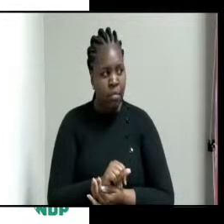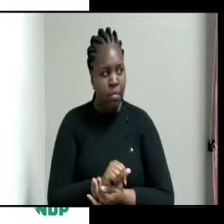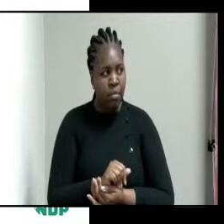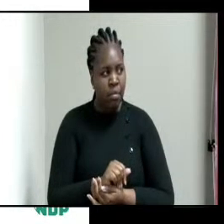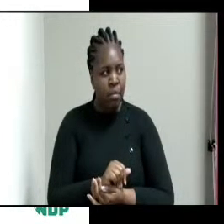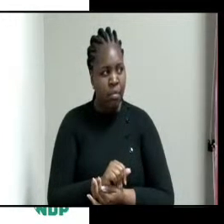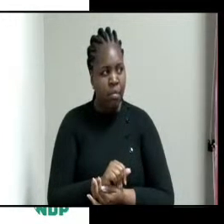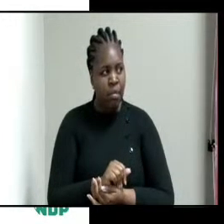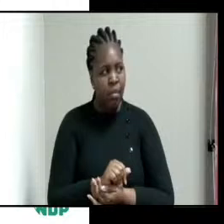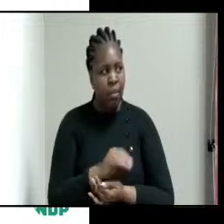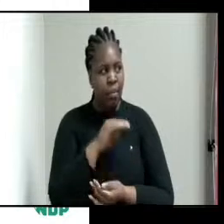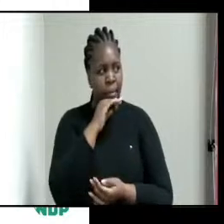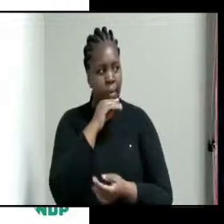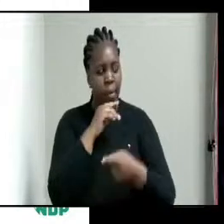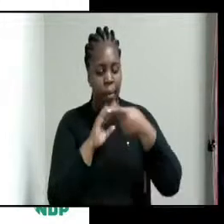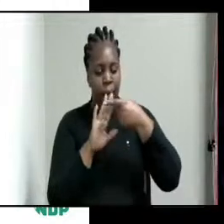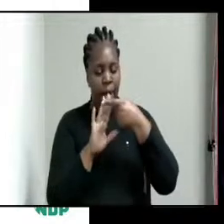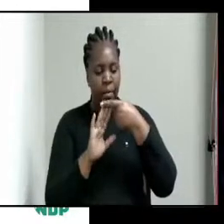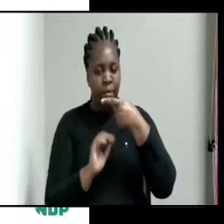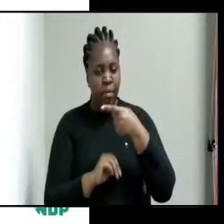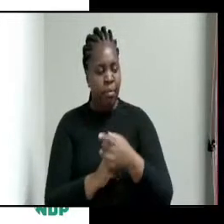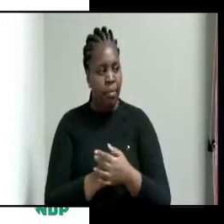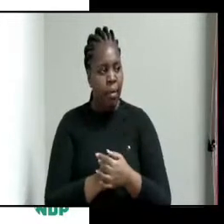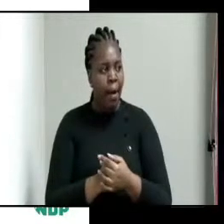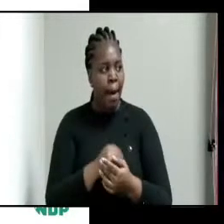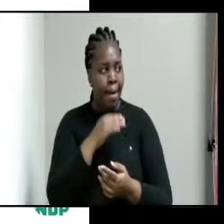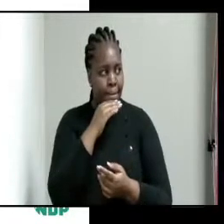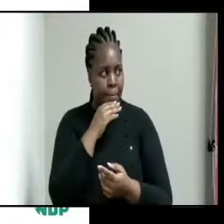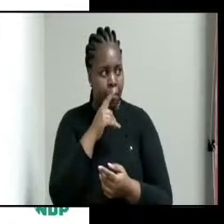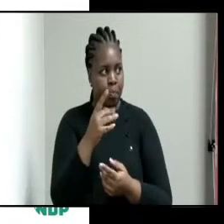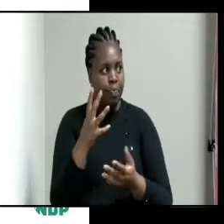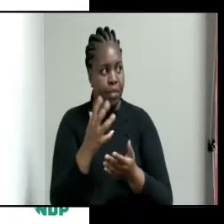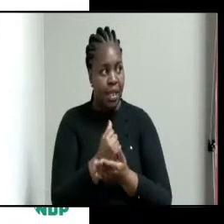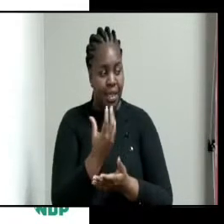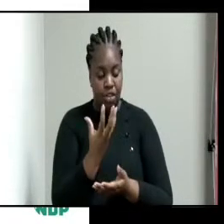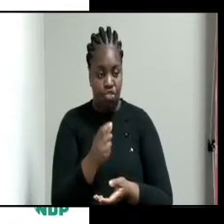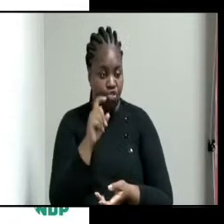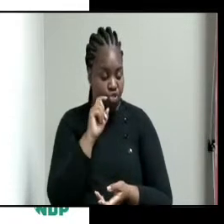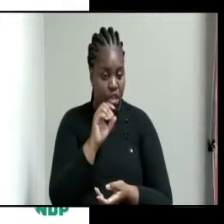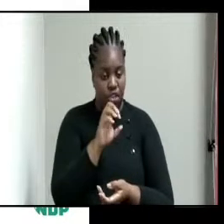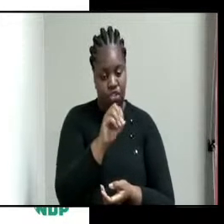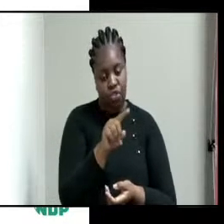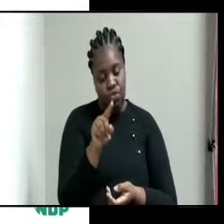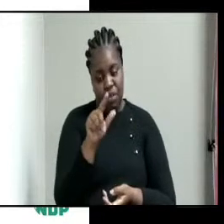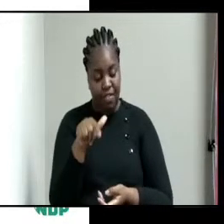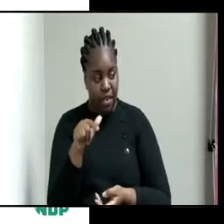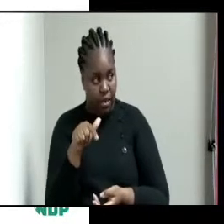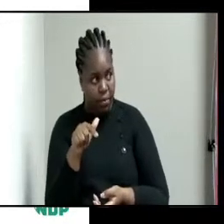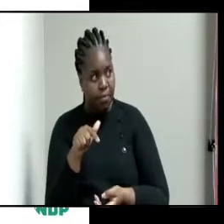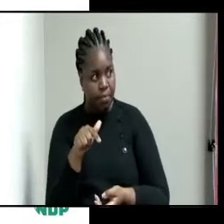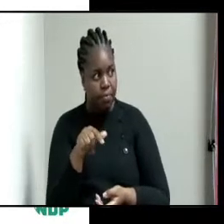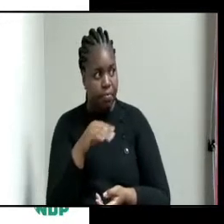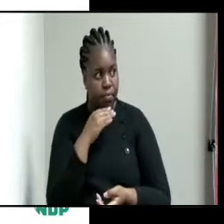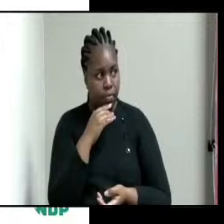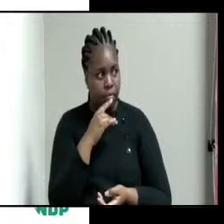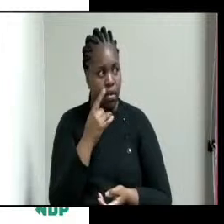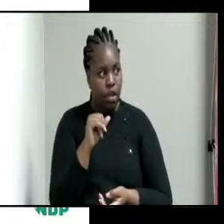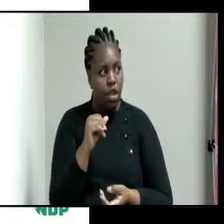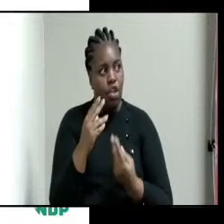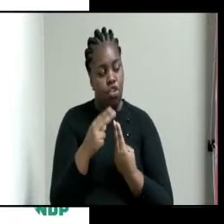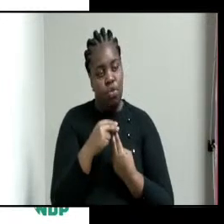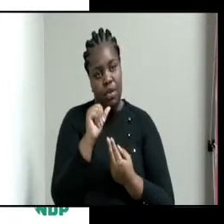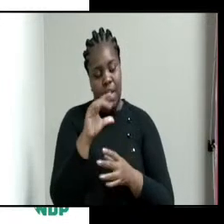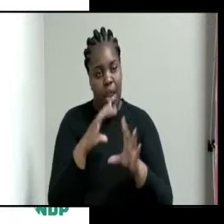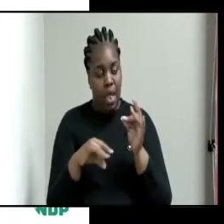regards to children. So for number 1, the methodology takes a child aged 0 to 17 years as the unit of